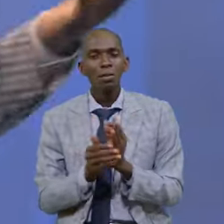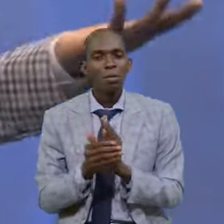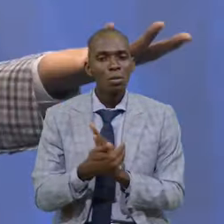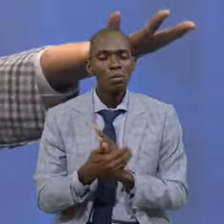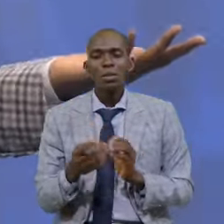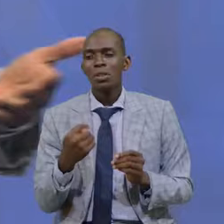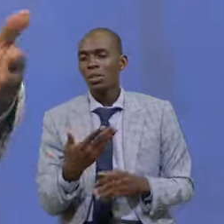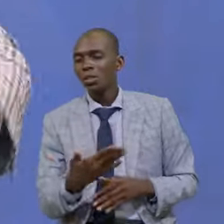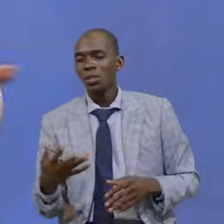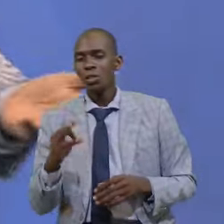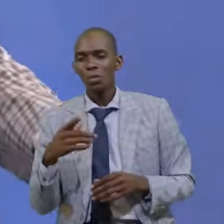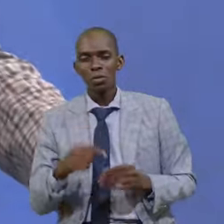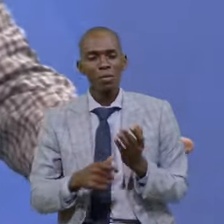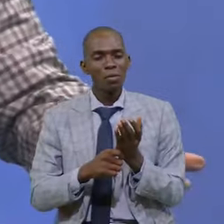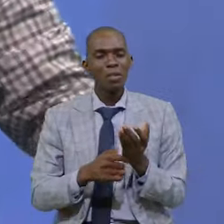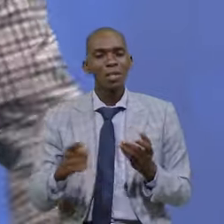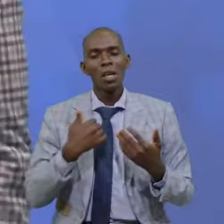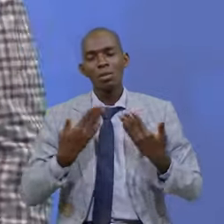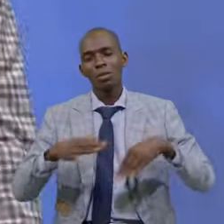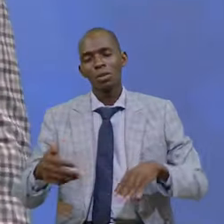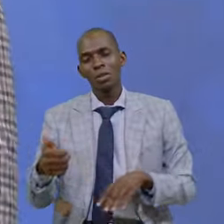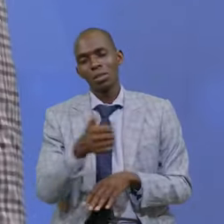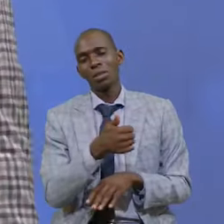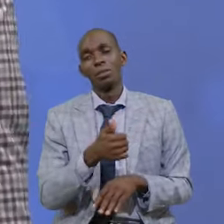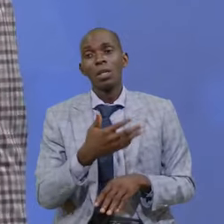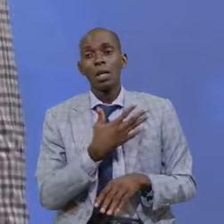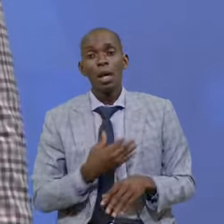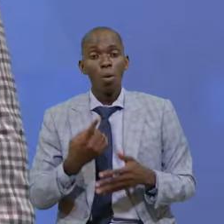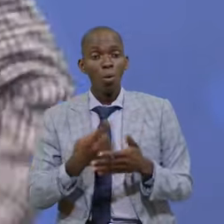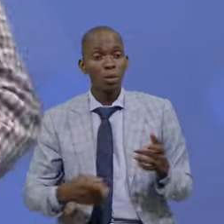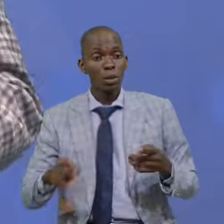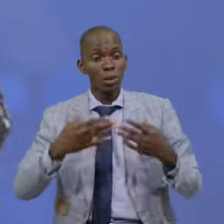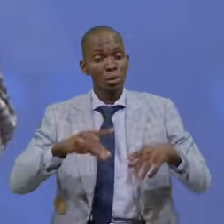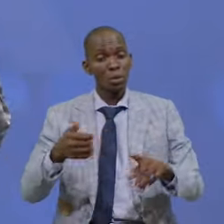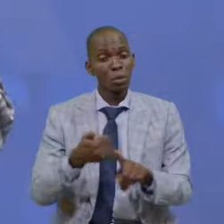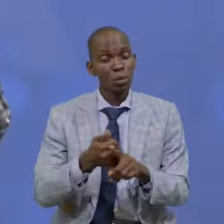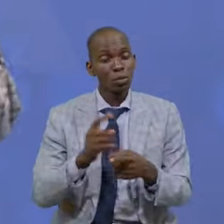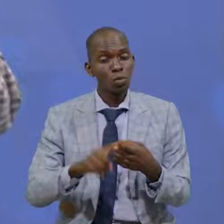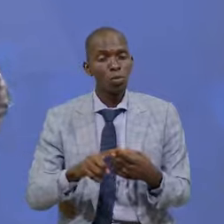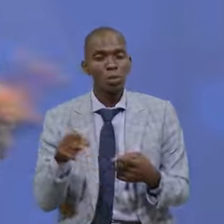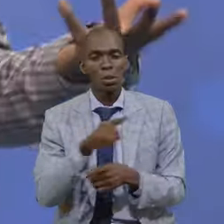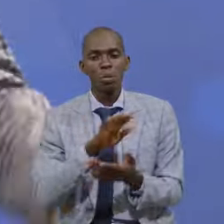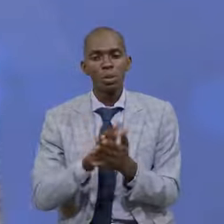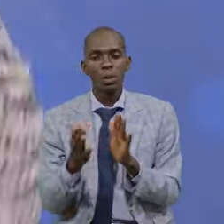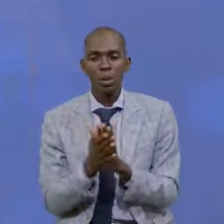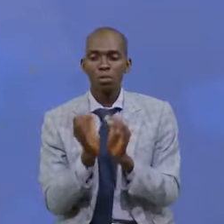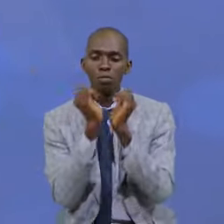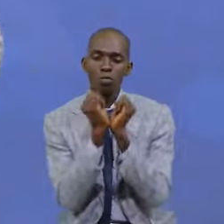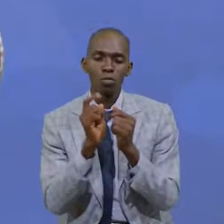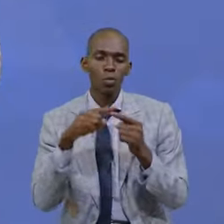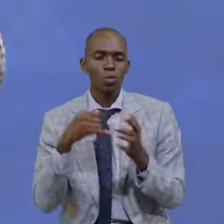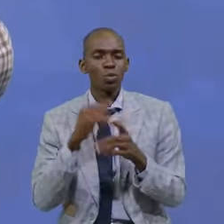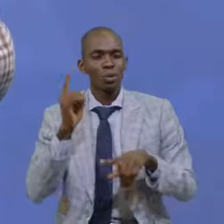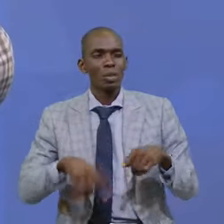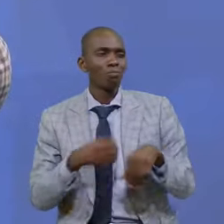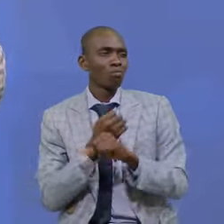sell themselves, and once they are sold, they become such a slave, you cannot get yourself out. But